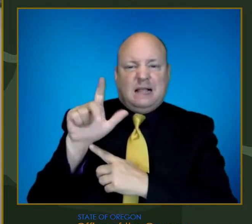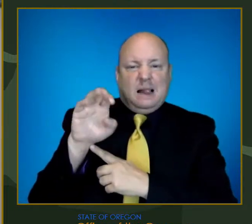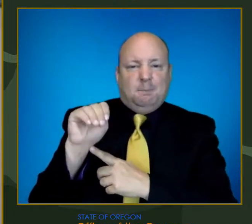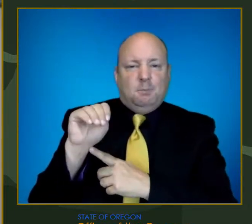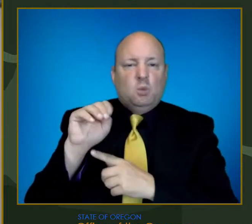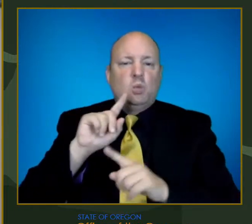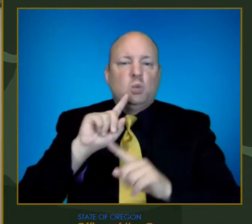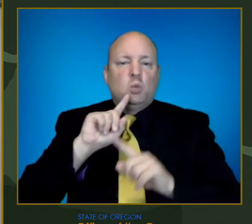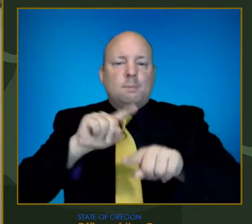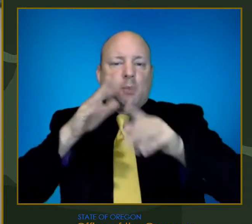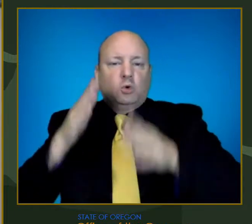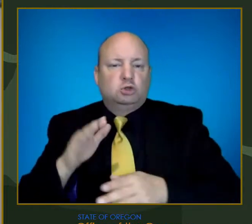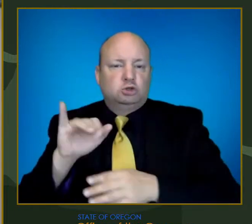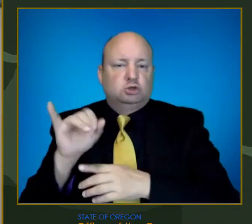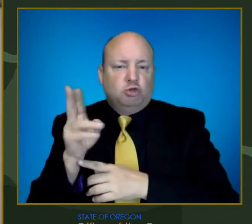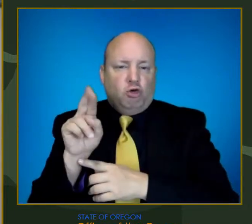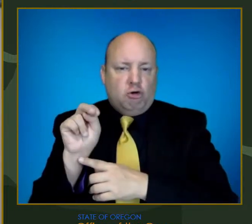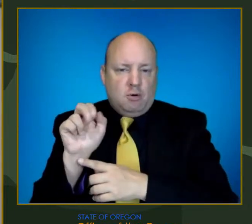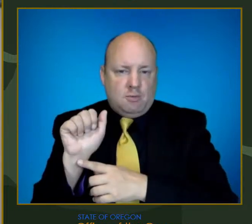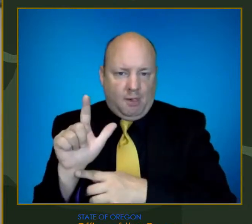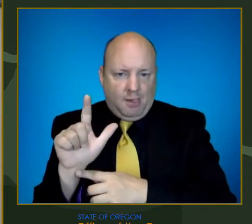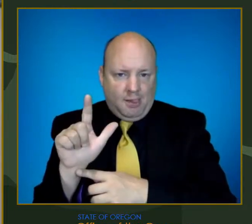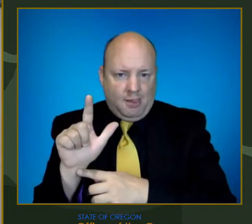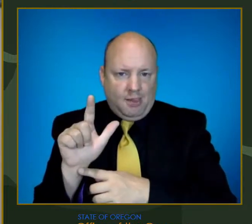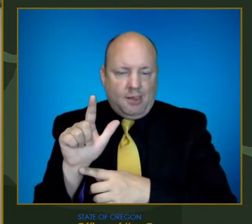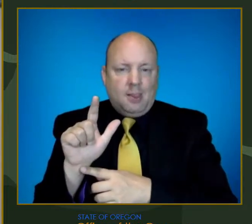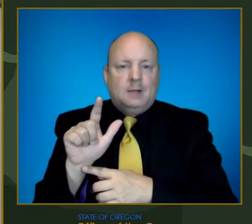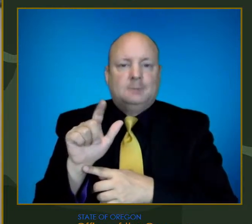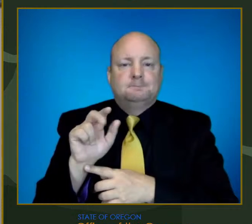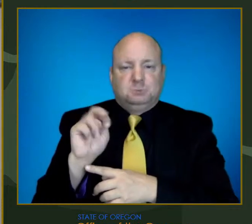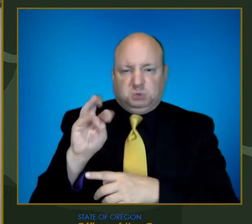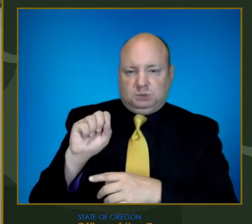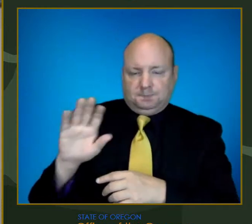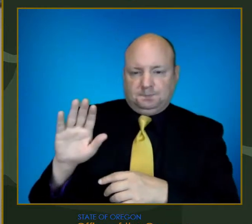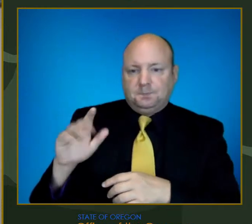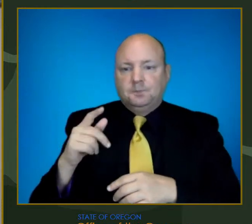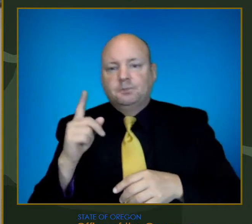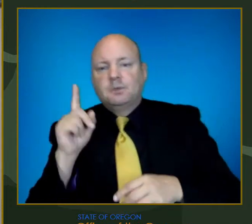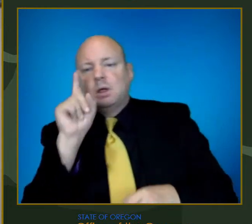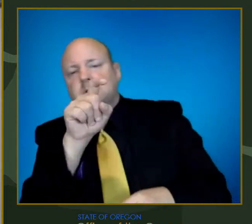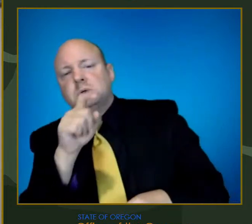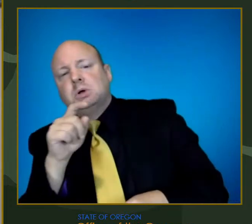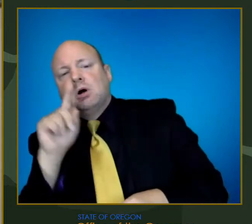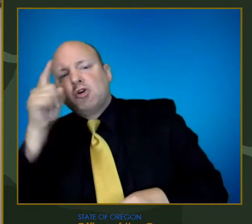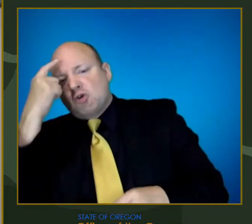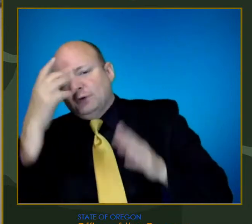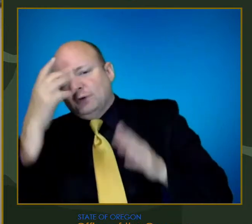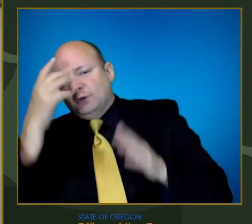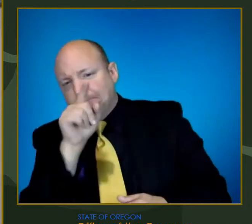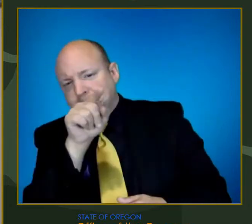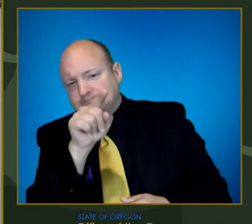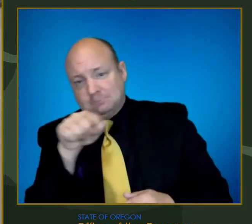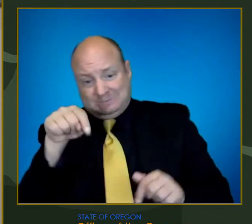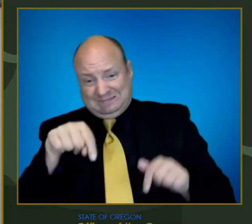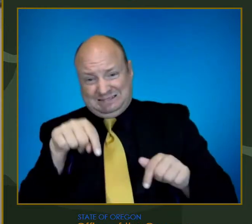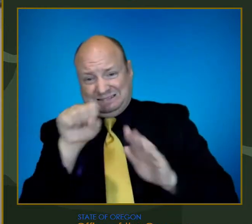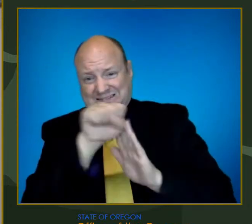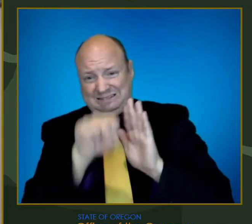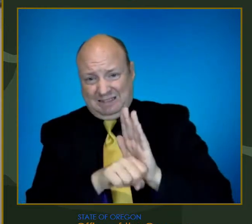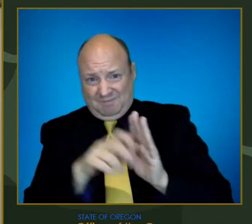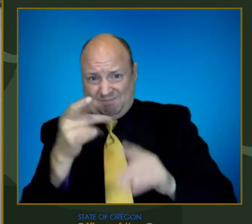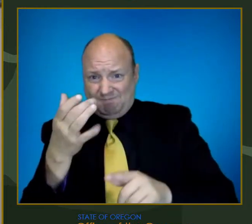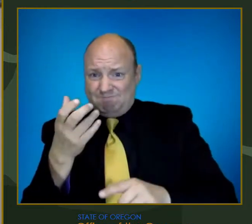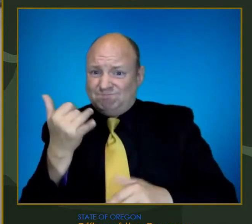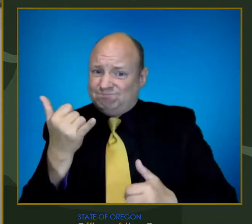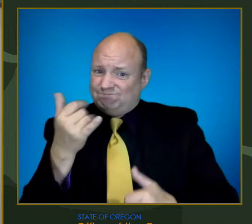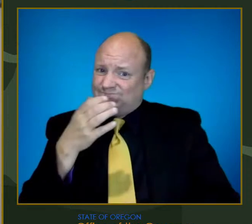Governor. I'm wondering what authority the state has to enforce a vaccination mandate for K-12 educators, if